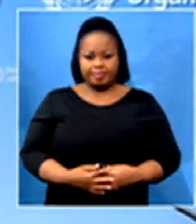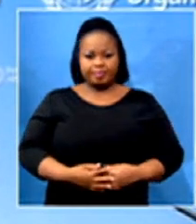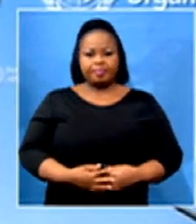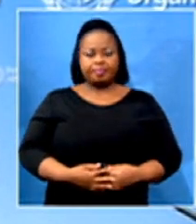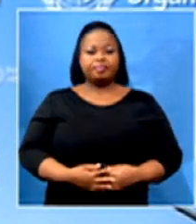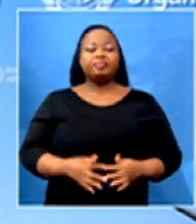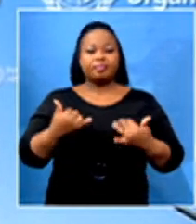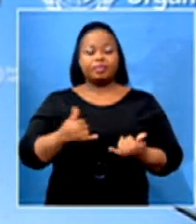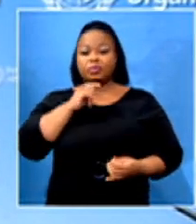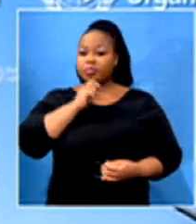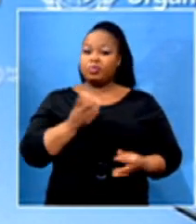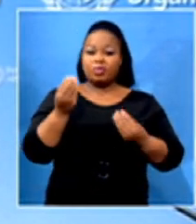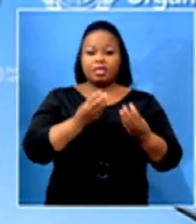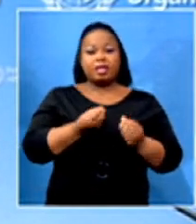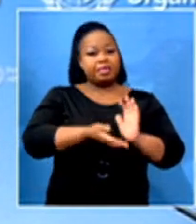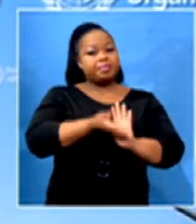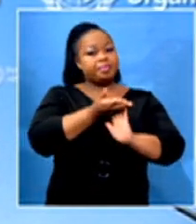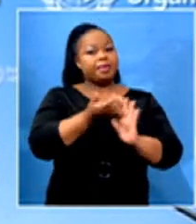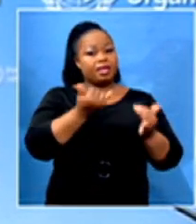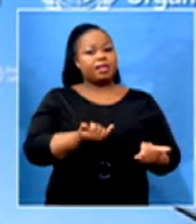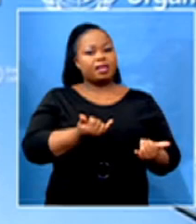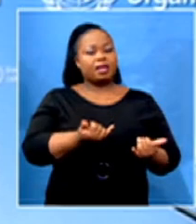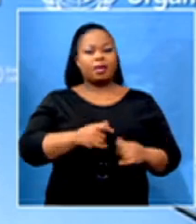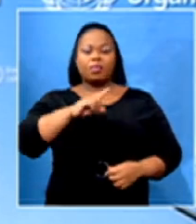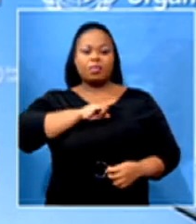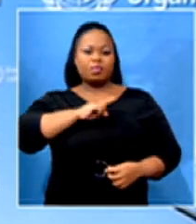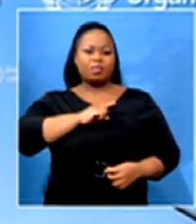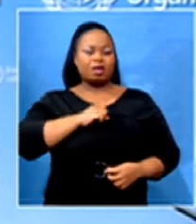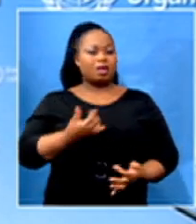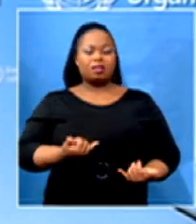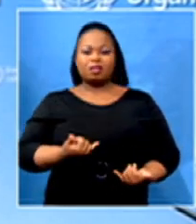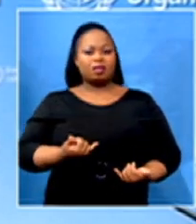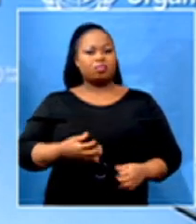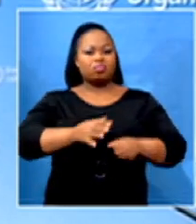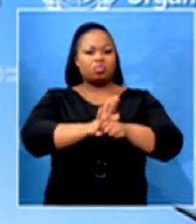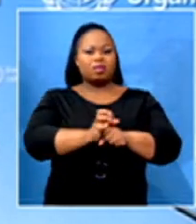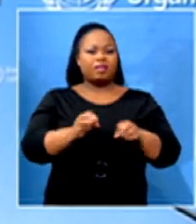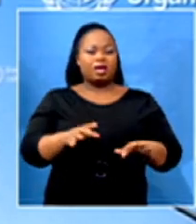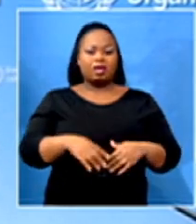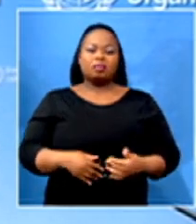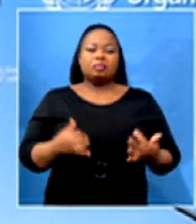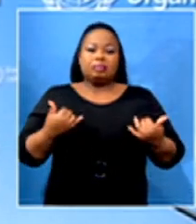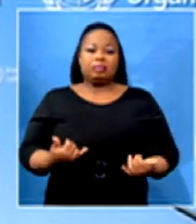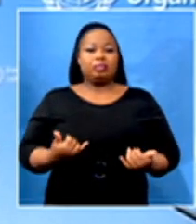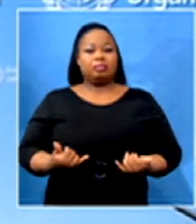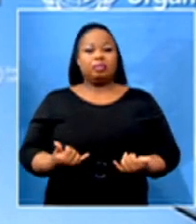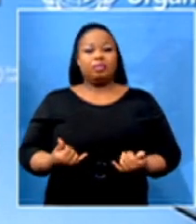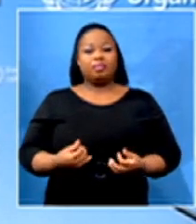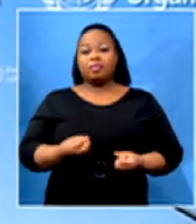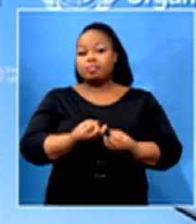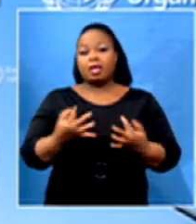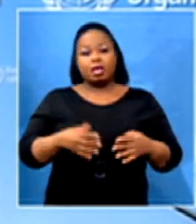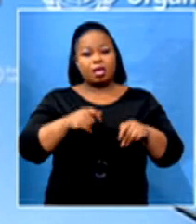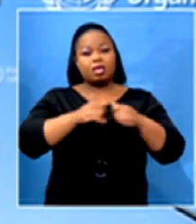are increasing because the epidemic is developing in a number of populous countries